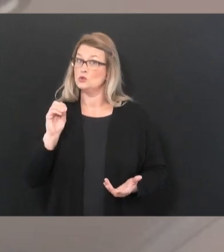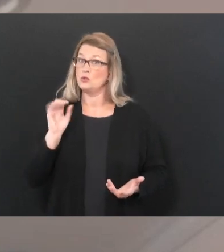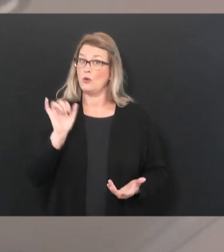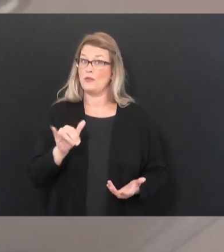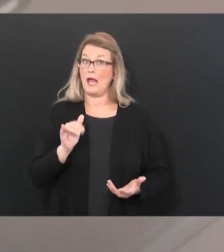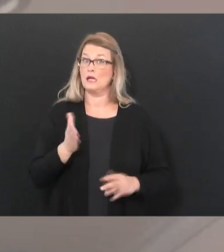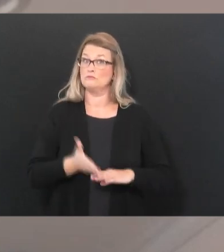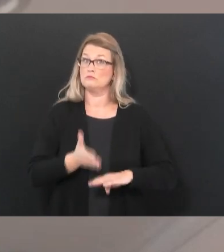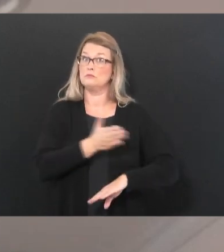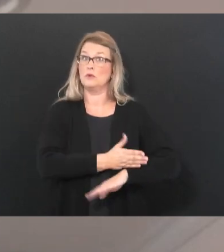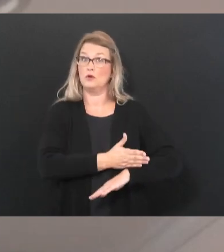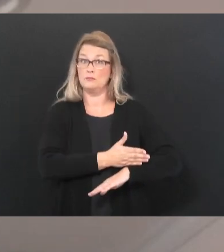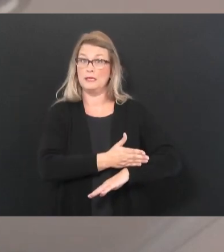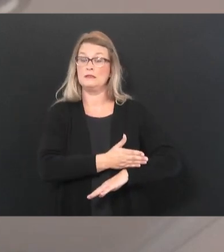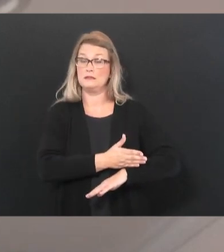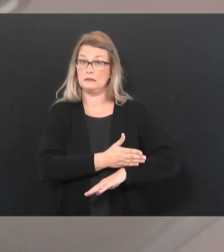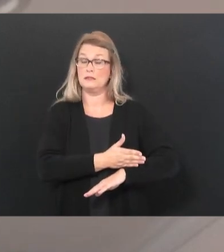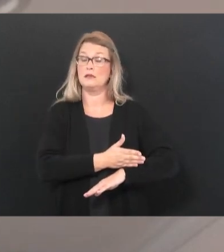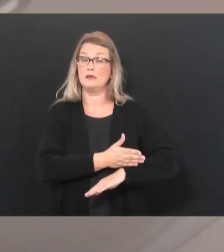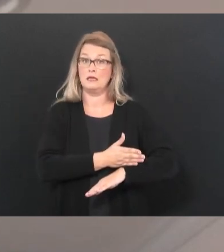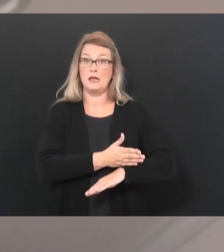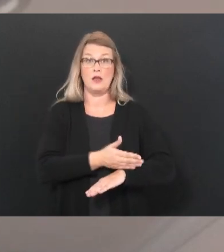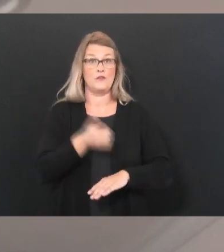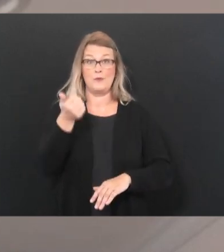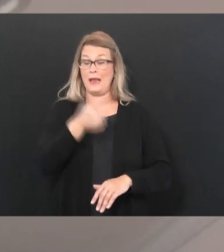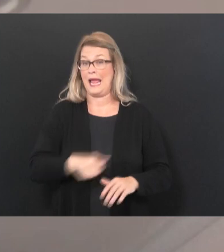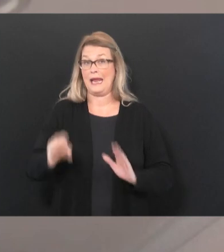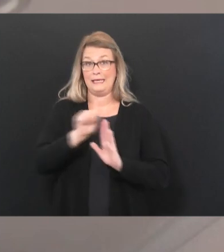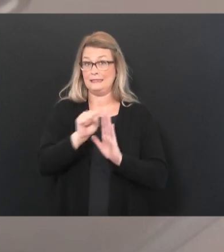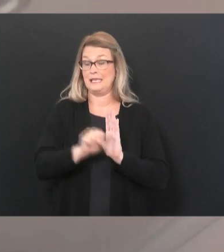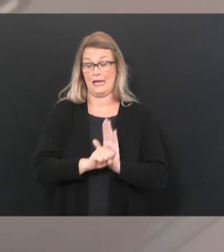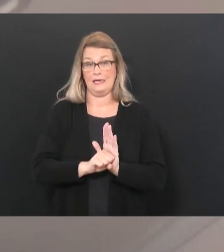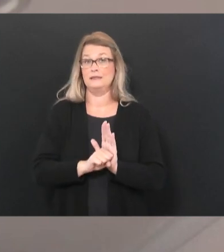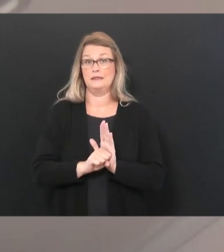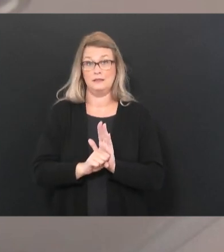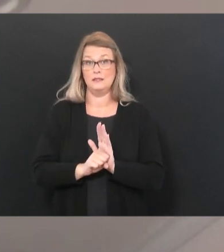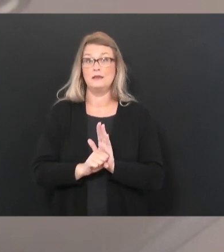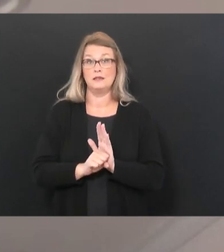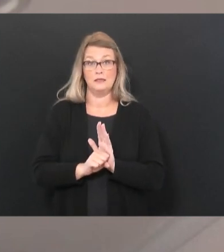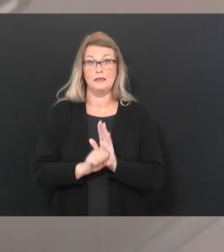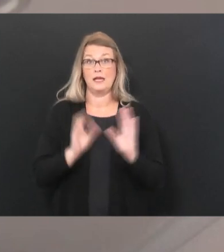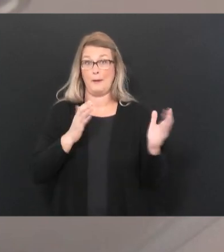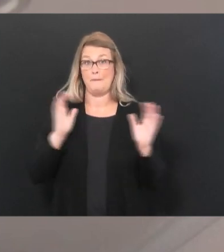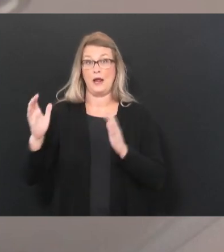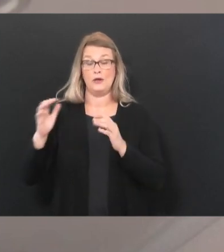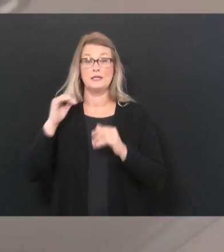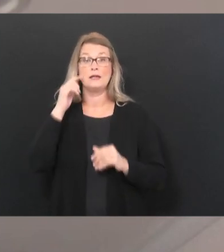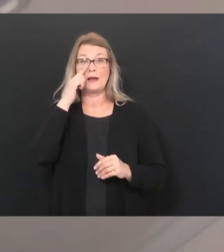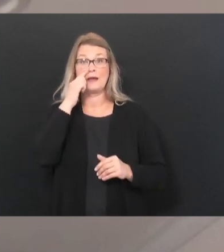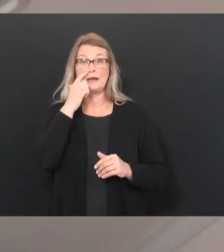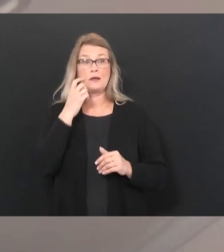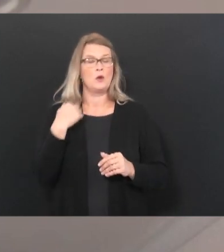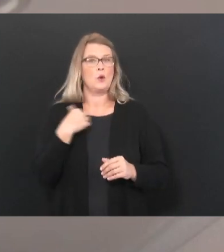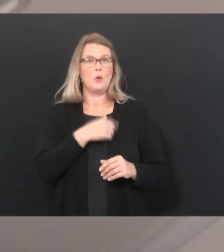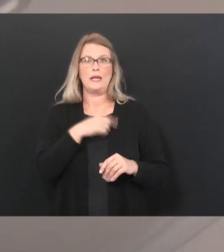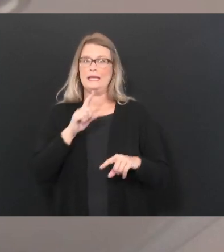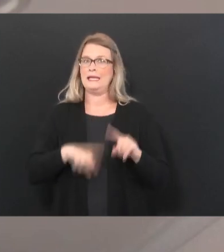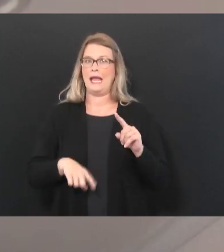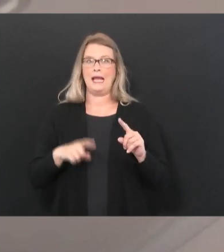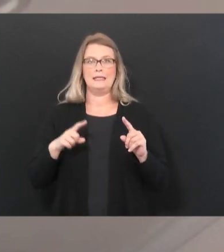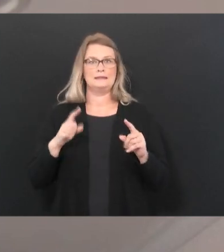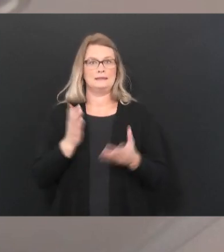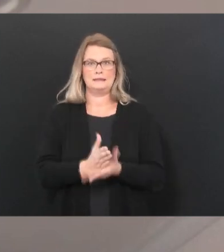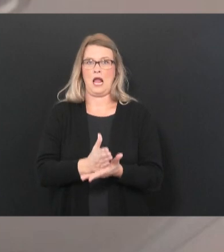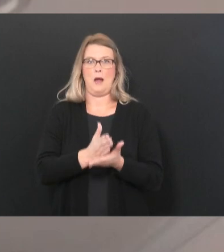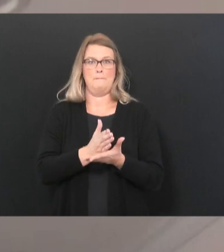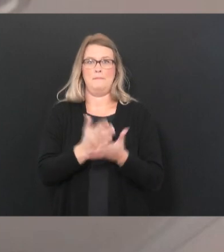much better than really any state, in my opinion. But as we know, that we can't be complacent. And as we